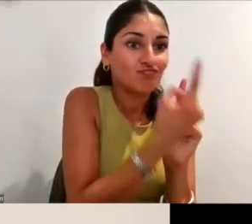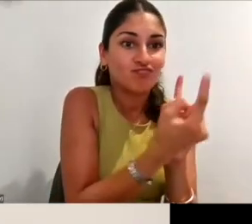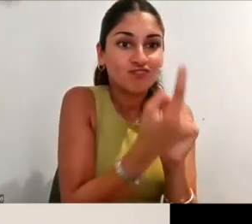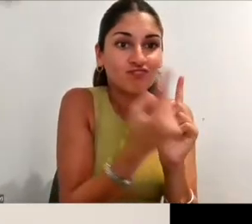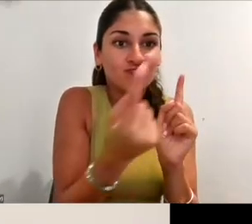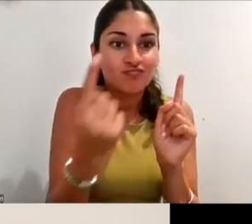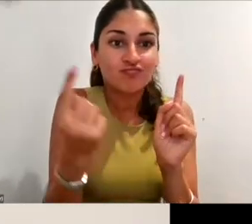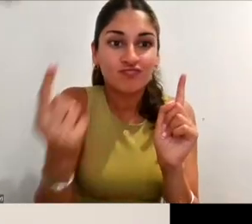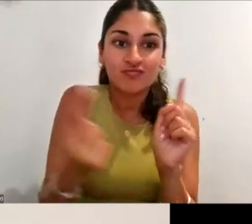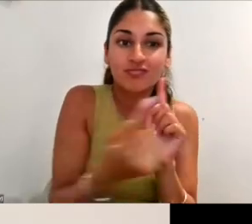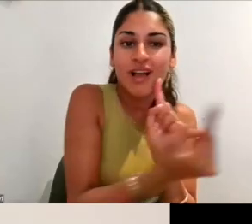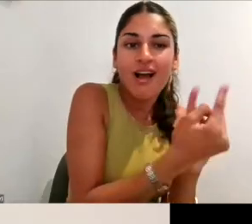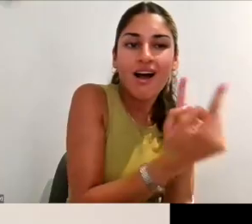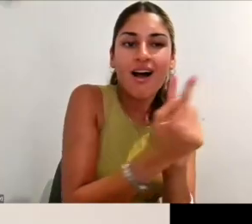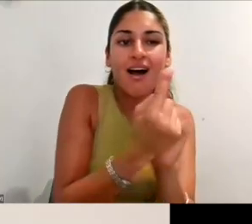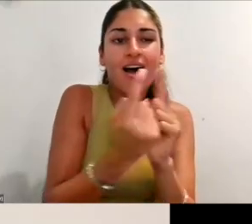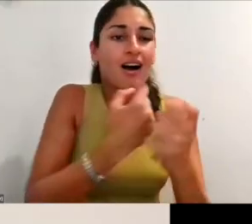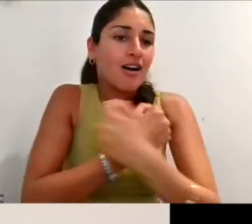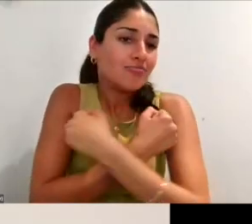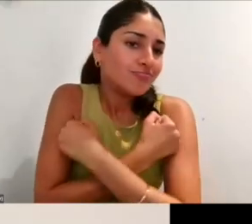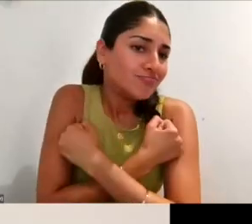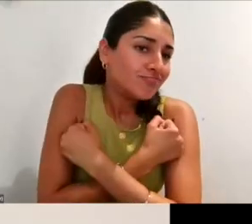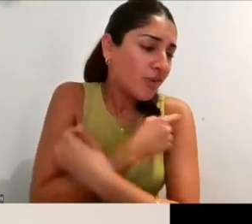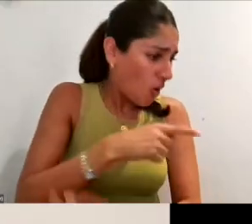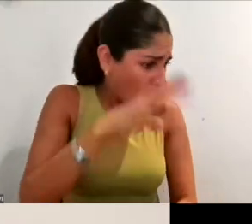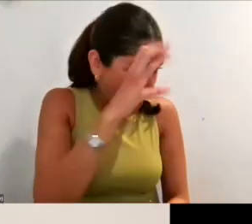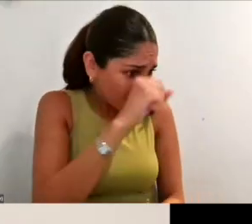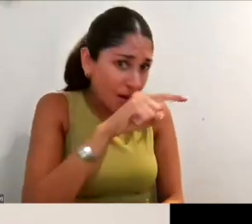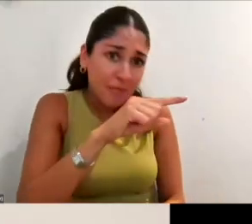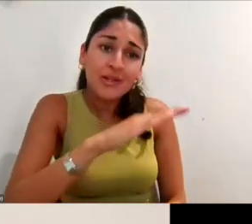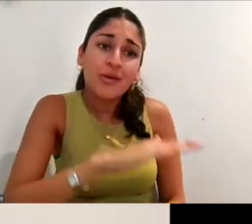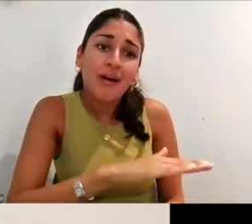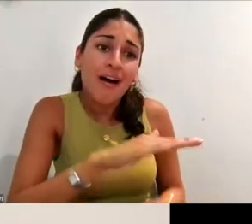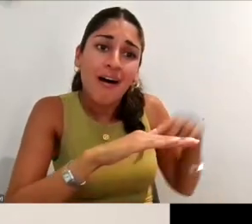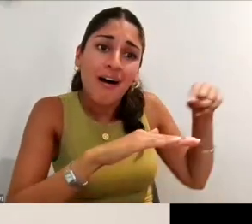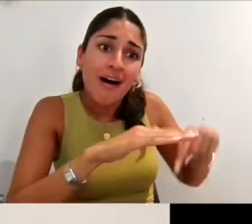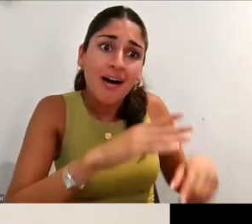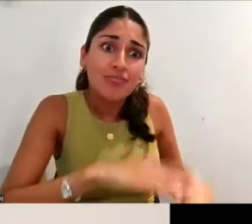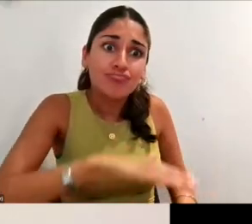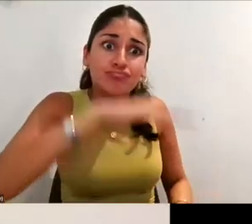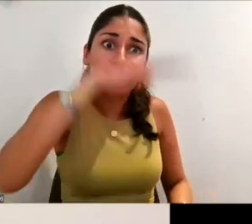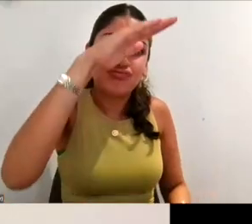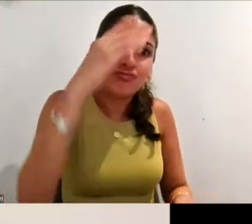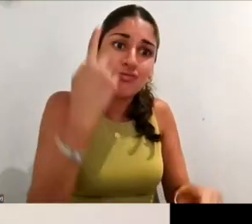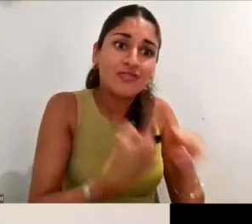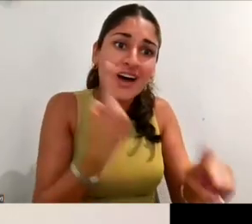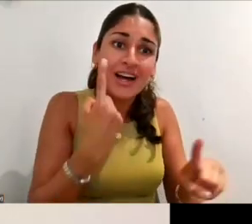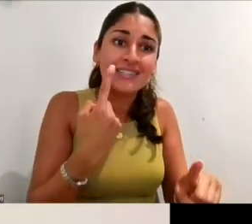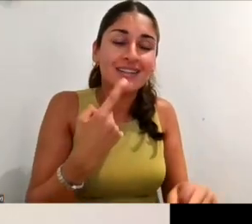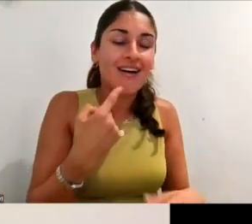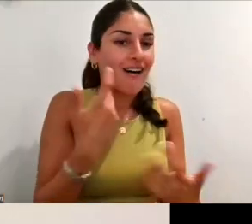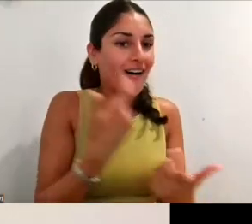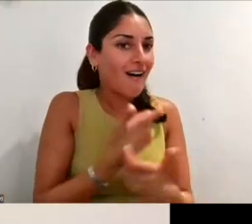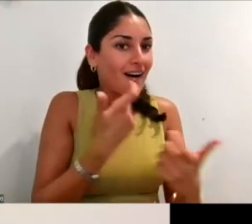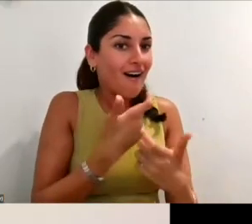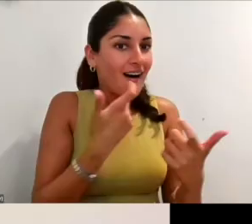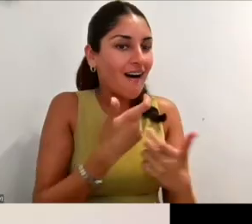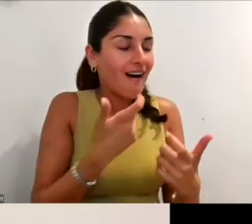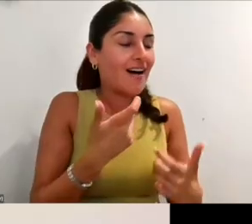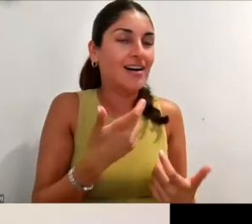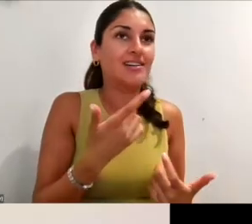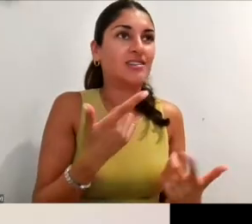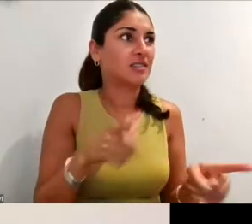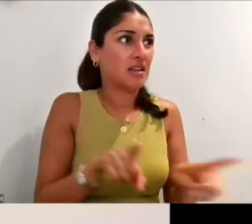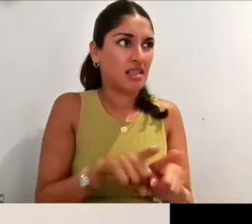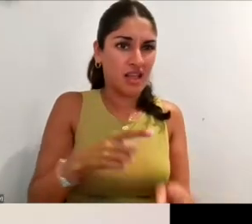are. You are so grown. I remember you being this high, as if it were an act of God that I had aged in the decades that have passed